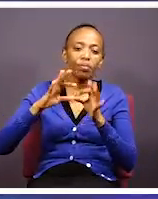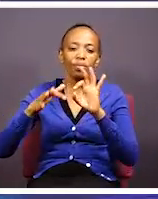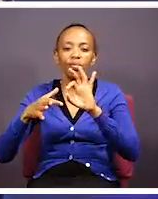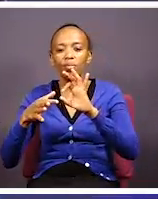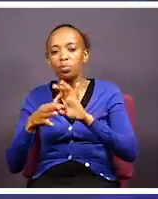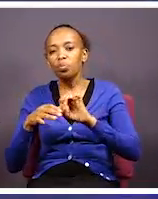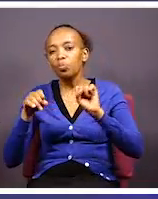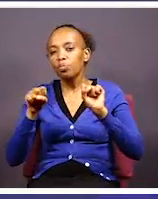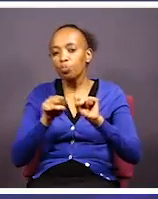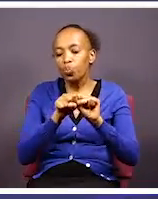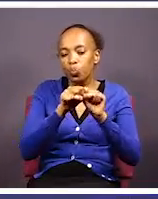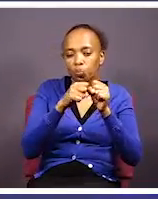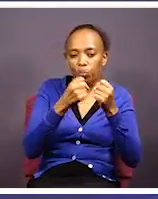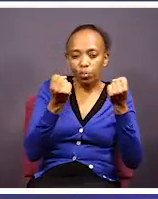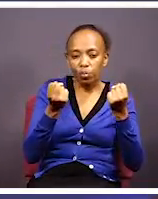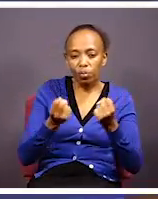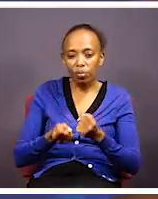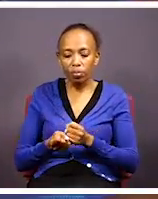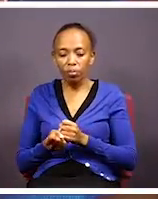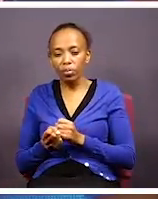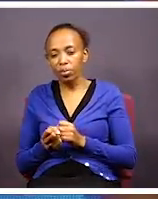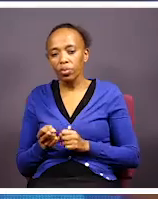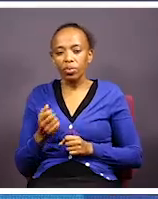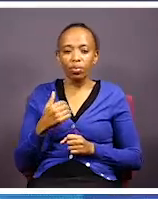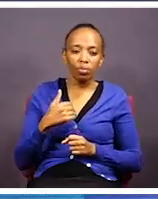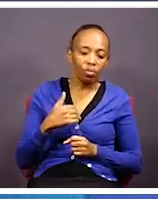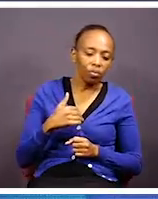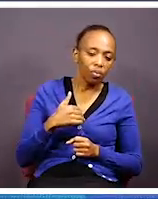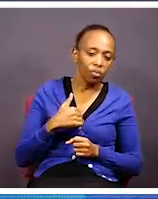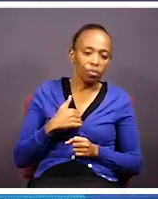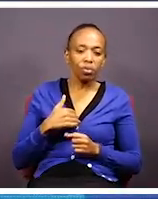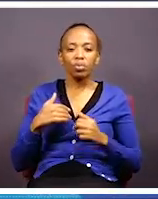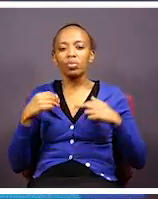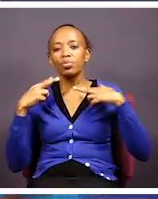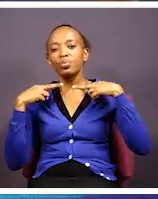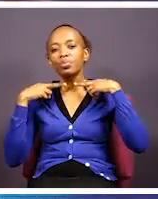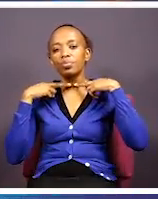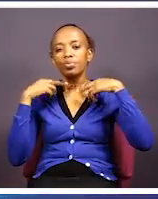every train is broken there is no monday